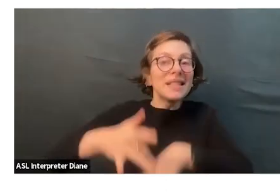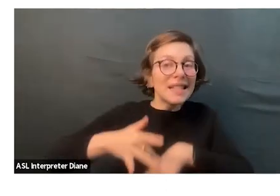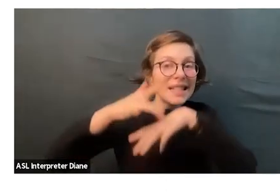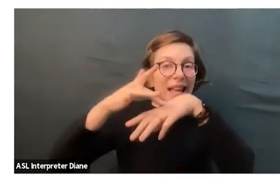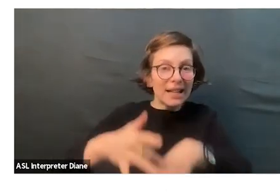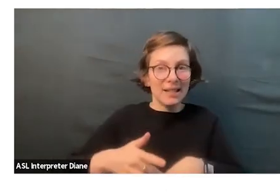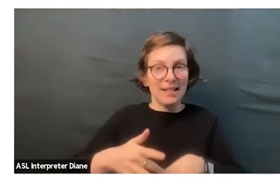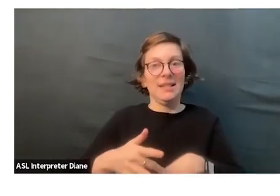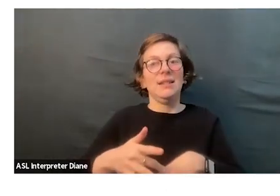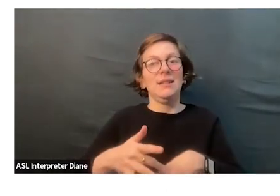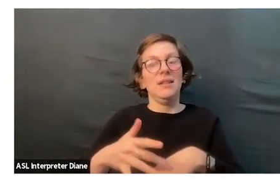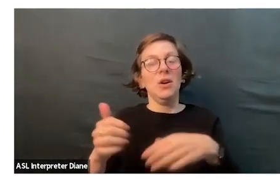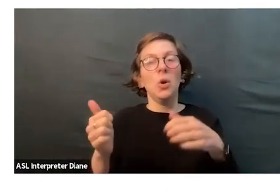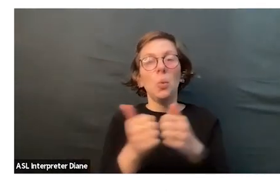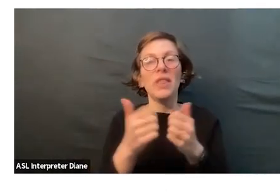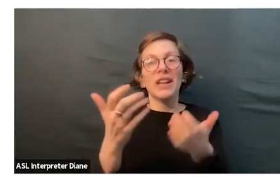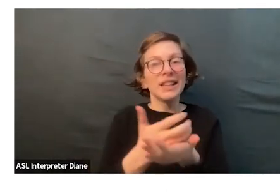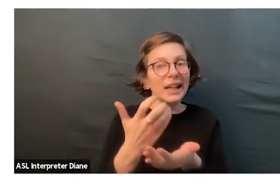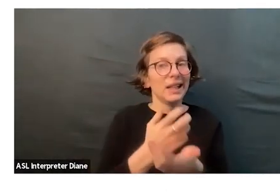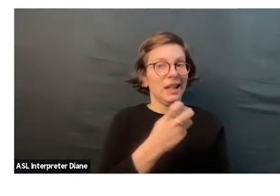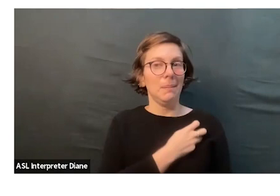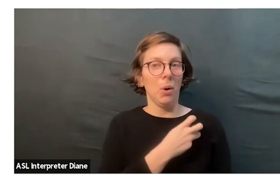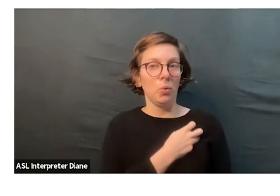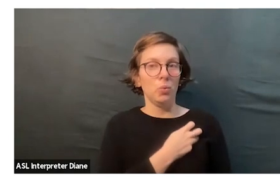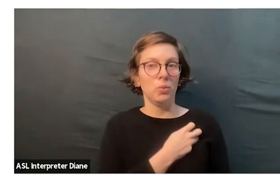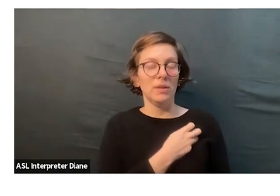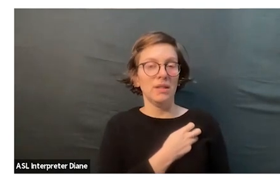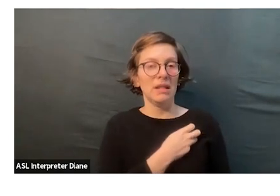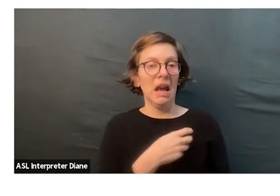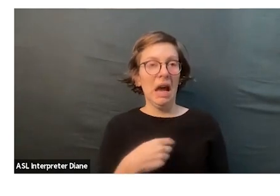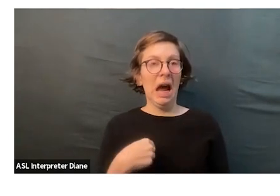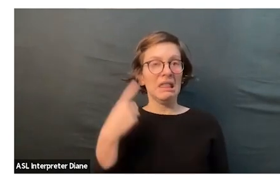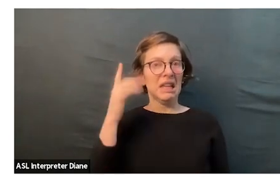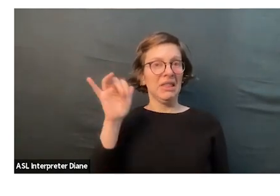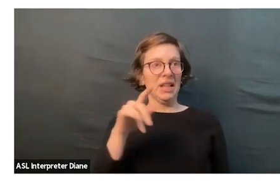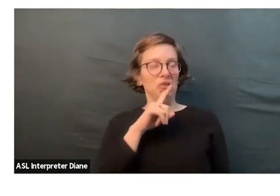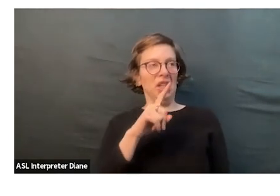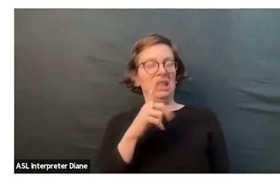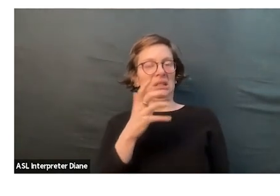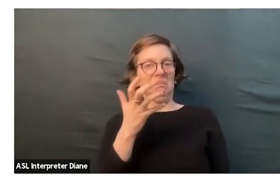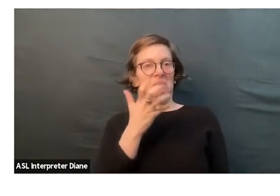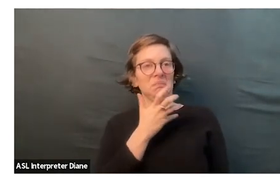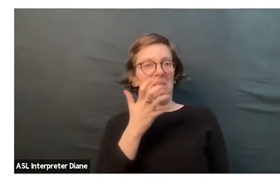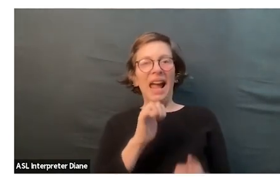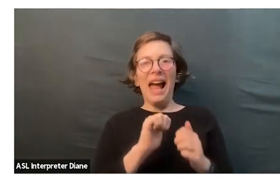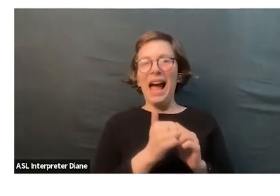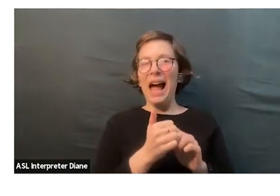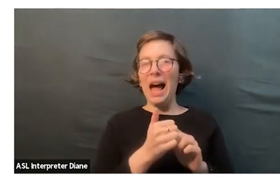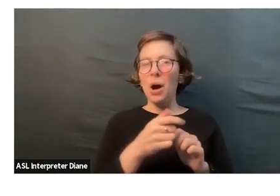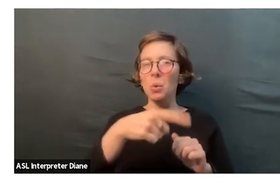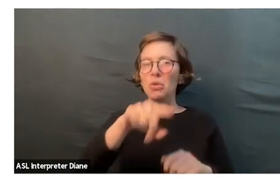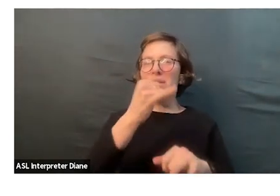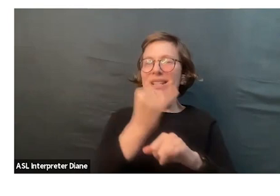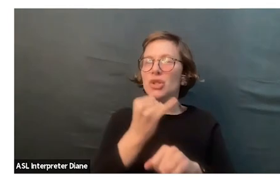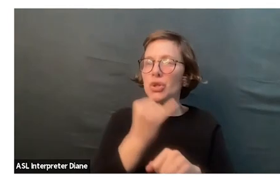evolve. They're too savage. This is for their own good. If they go extinct, who cares? You know, survival of the fittest, a